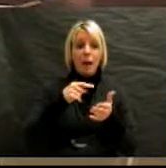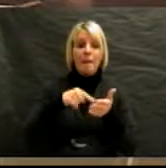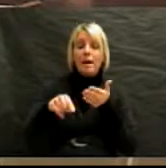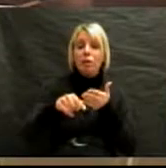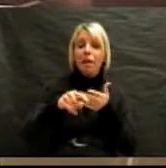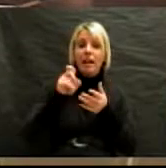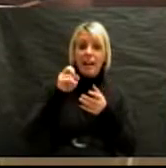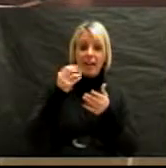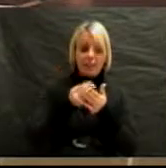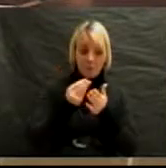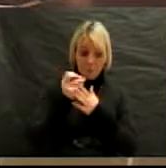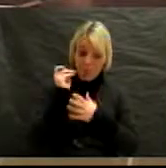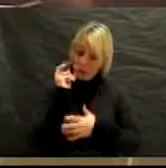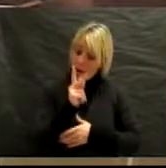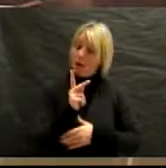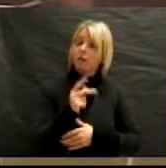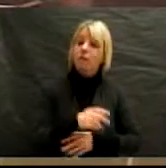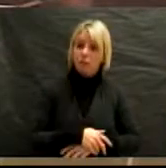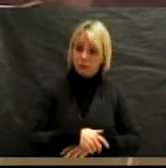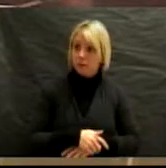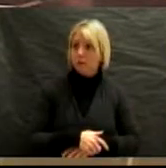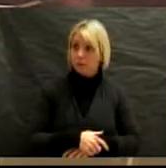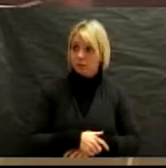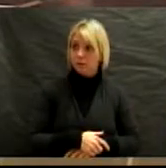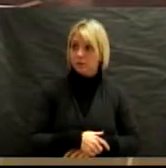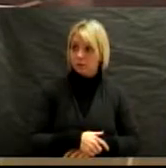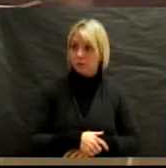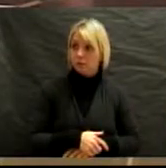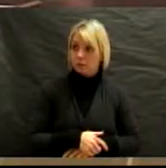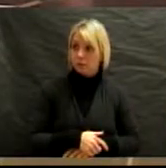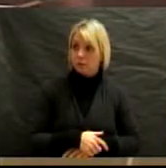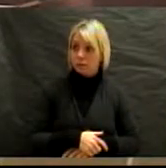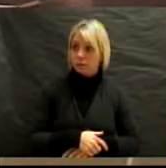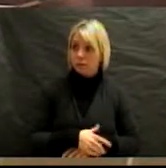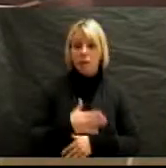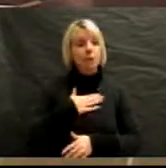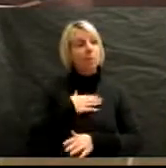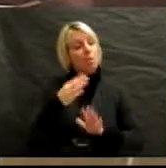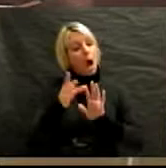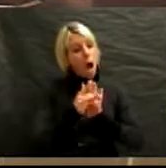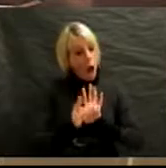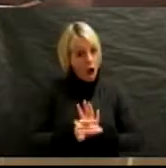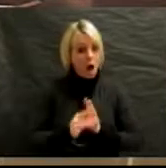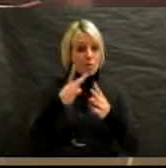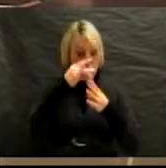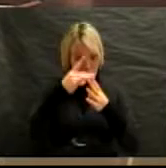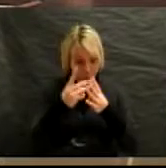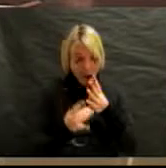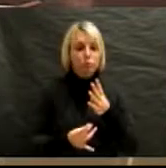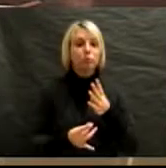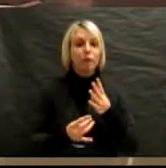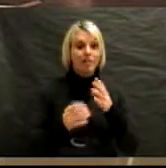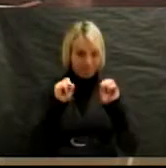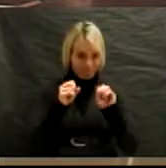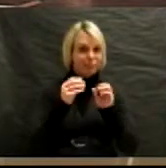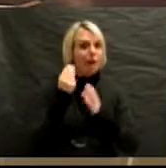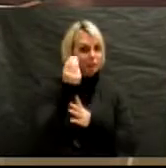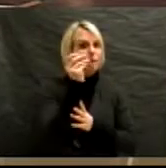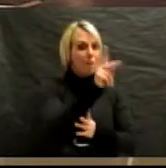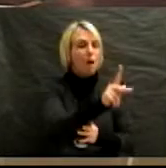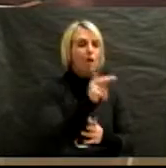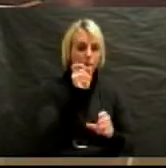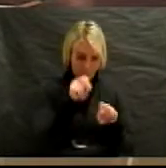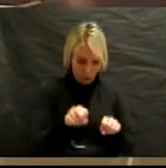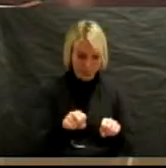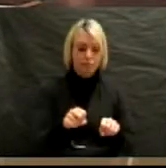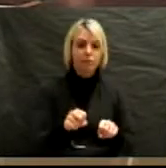it is my option to give it back Sure. to the school district, Right, but right. Yeah. if we decide then everybody does get paid, then Then you can, right, you can do what